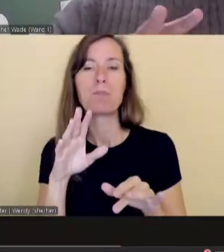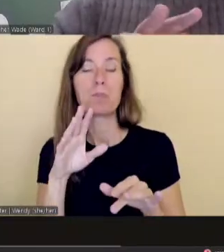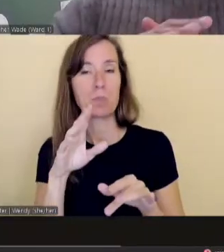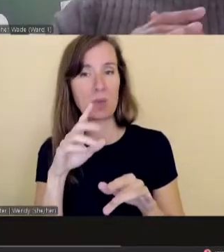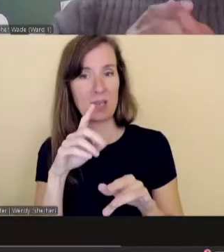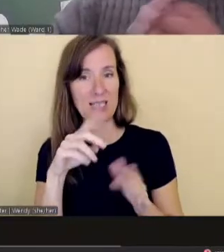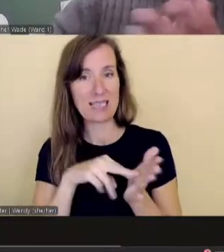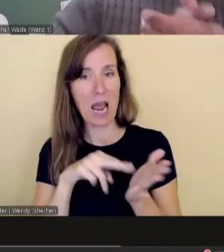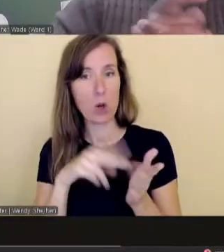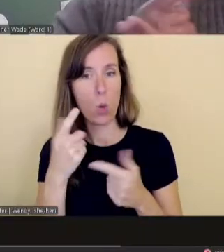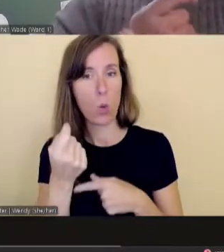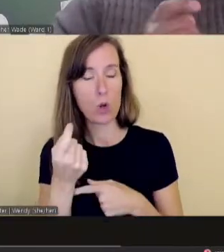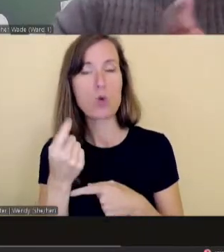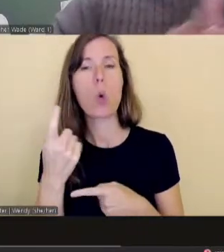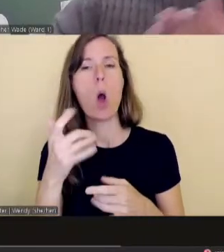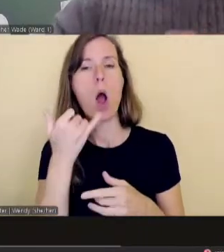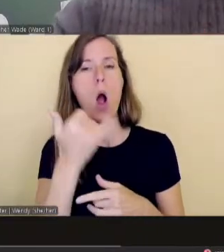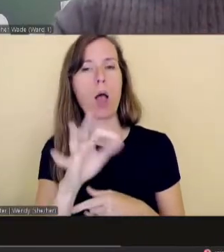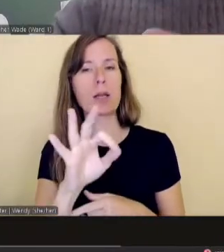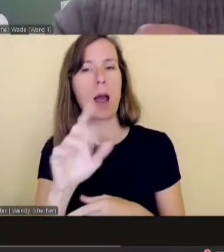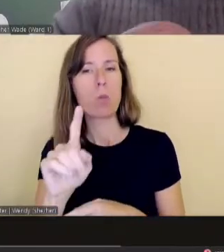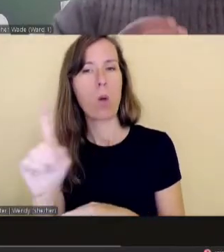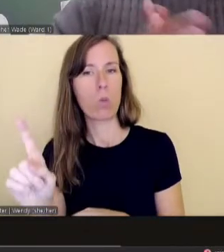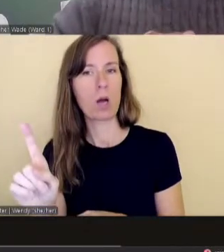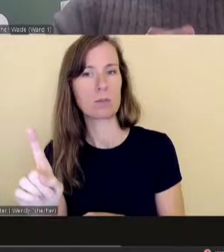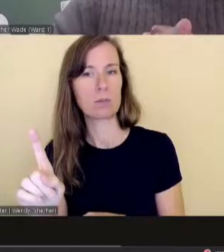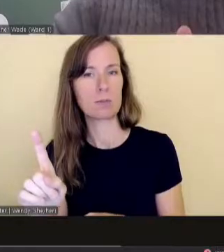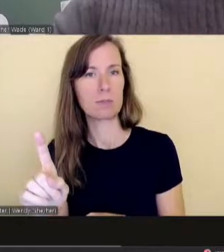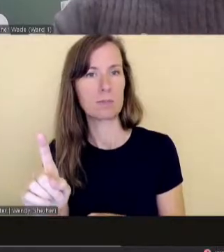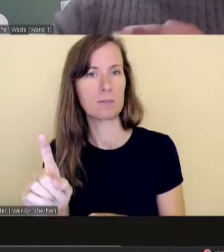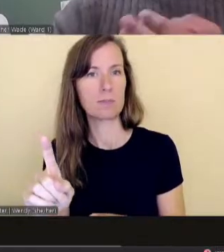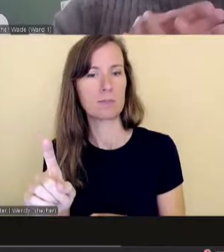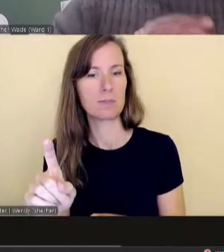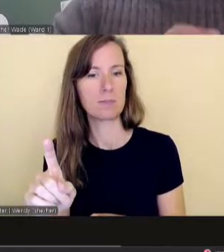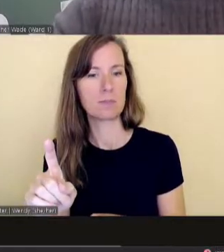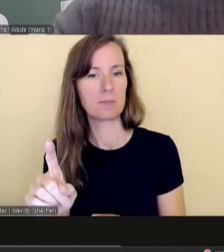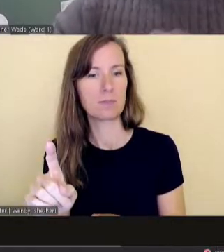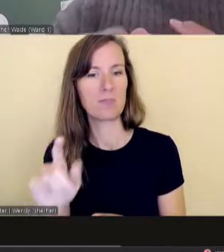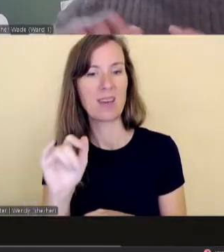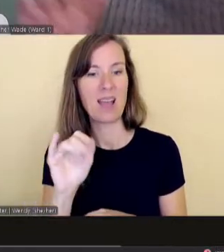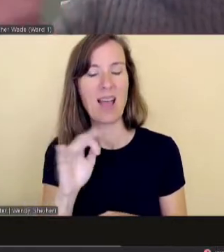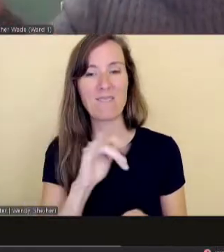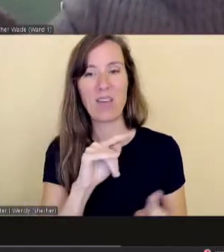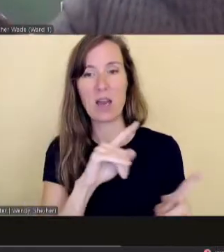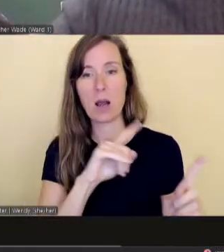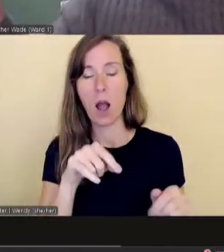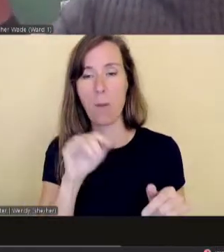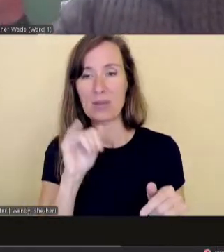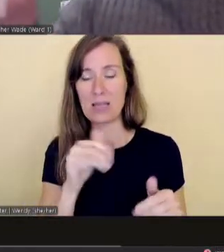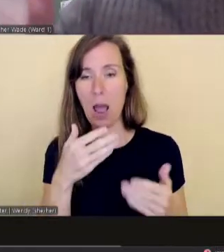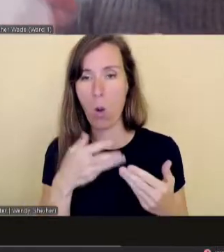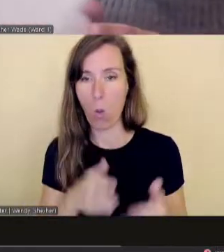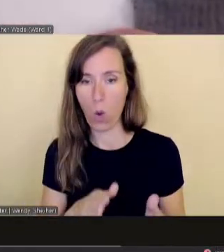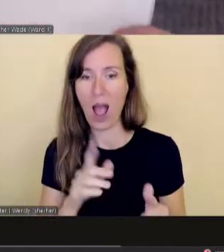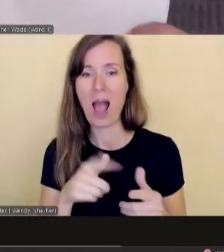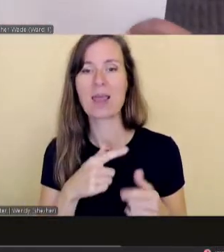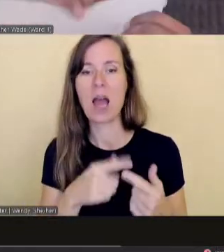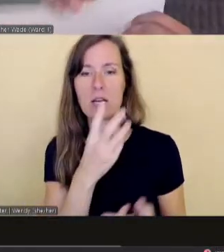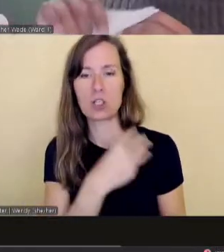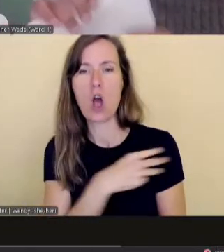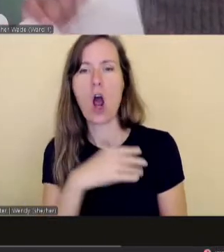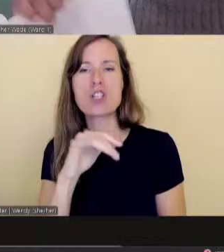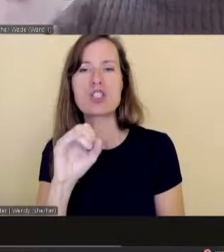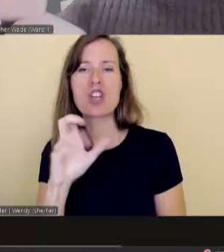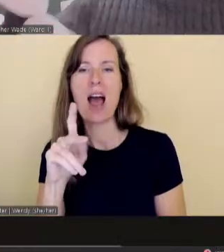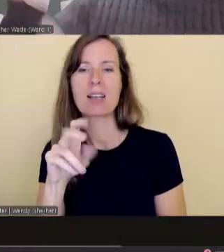But if it comes in that way, Sergeant Jackson does all that follow-up, and they can email it directly to